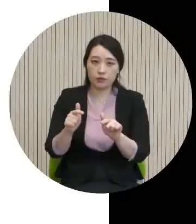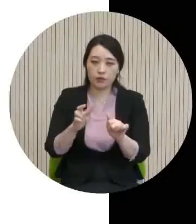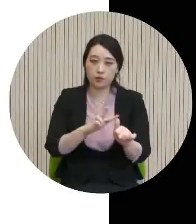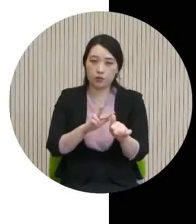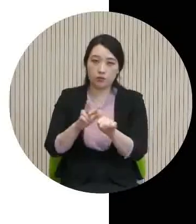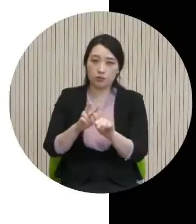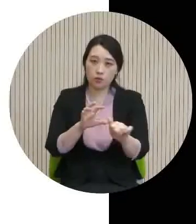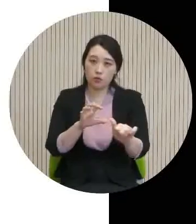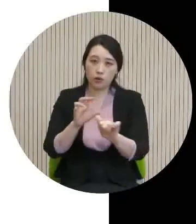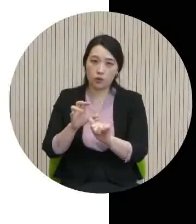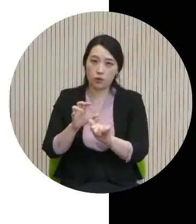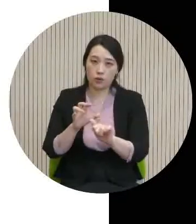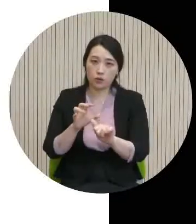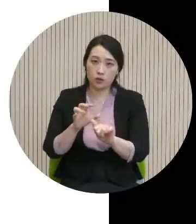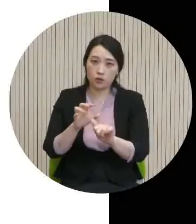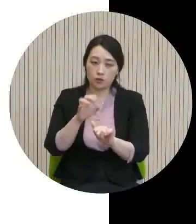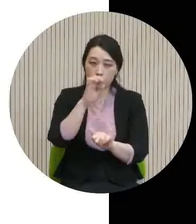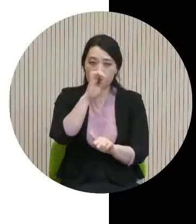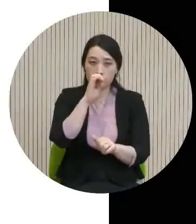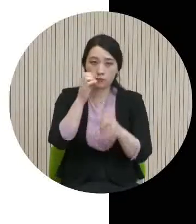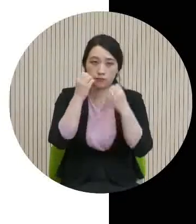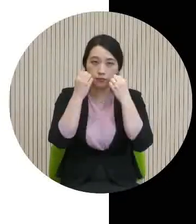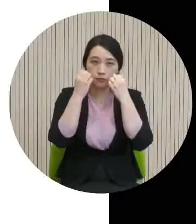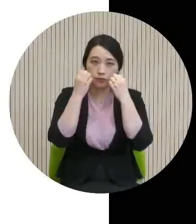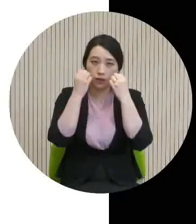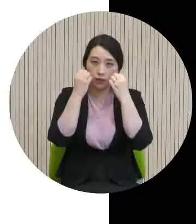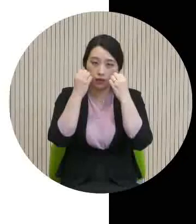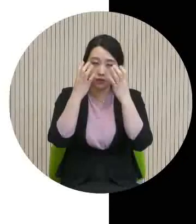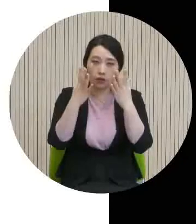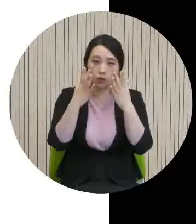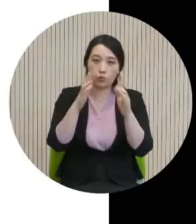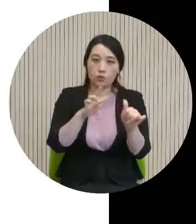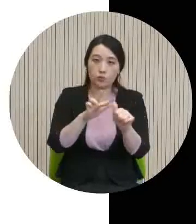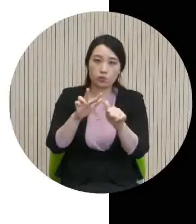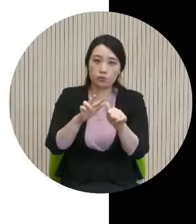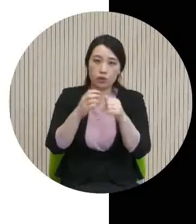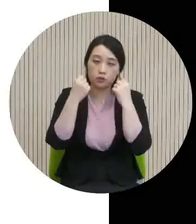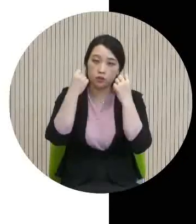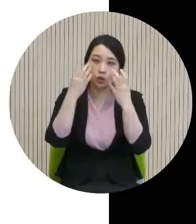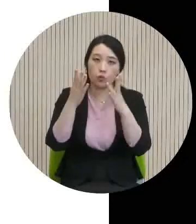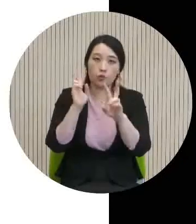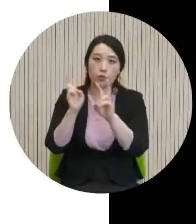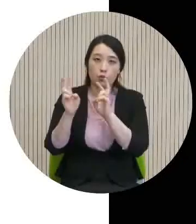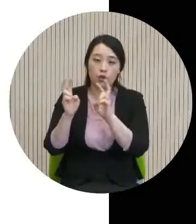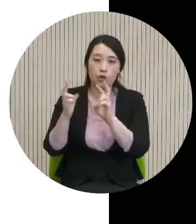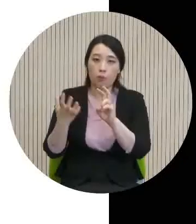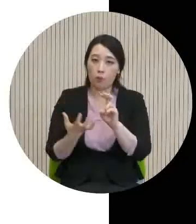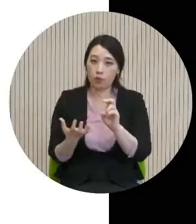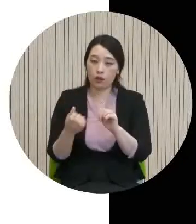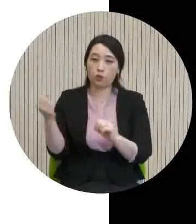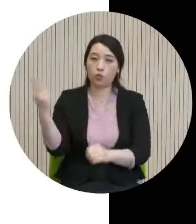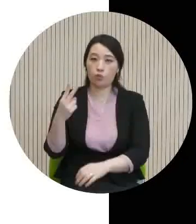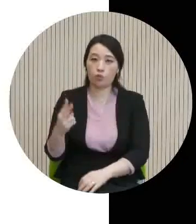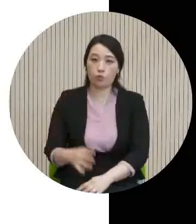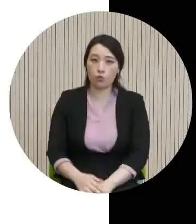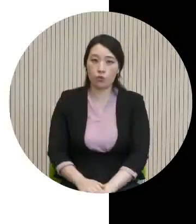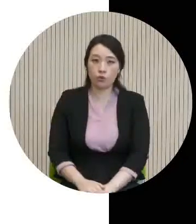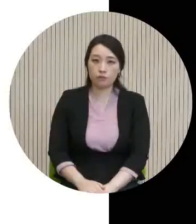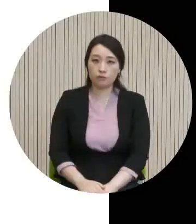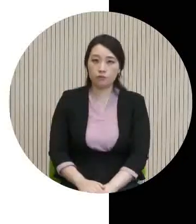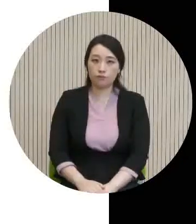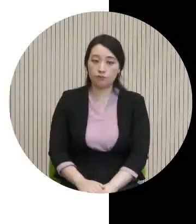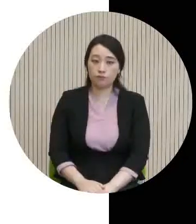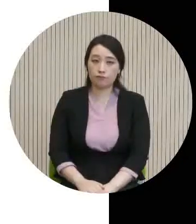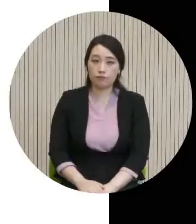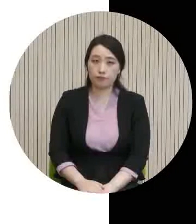are identifying new issues and new trends, new business models to go into, new industries to create, and